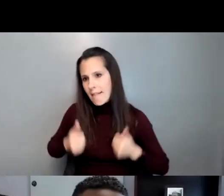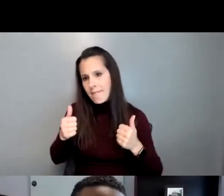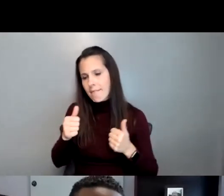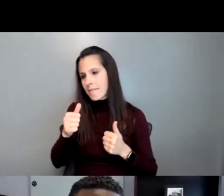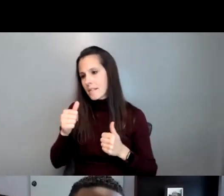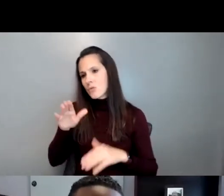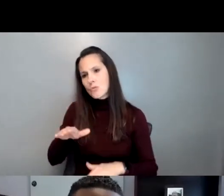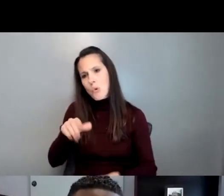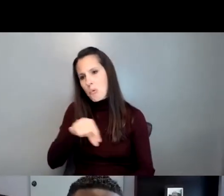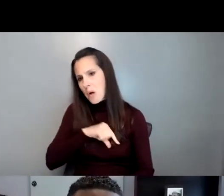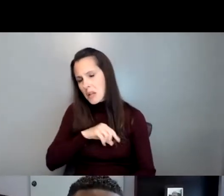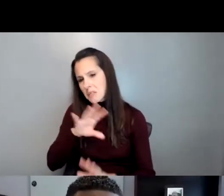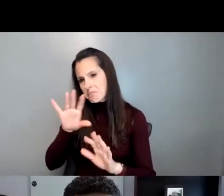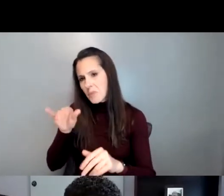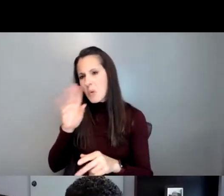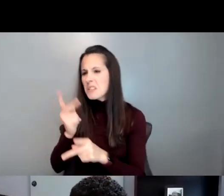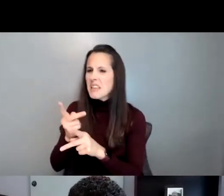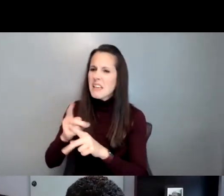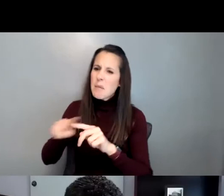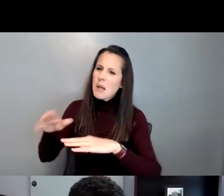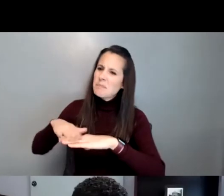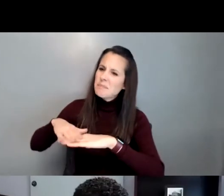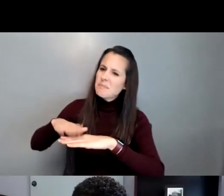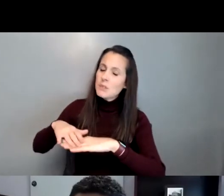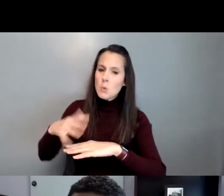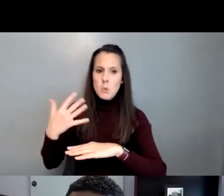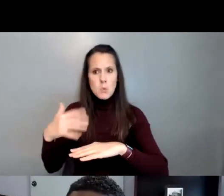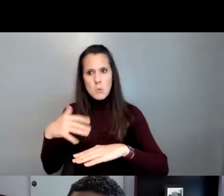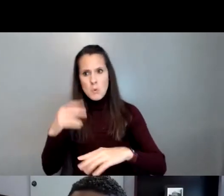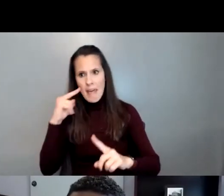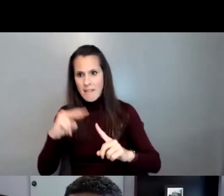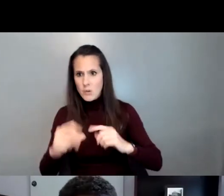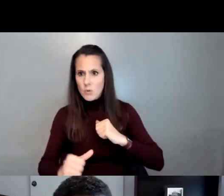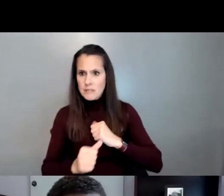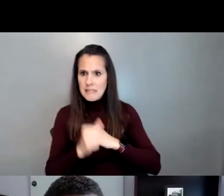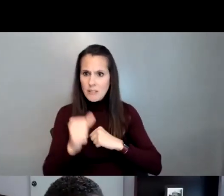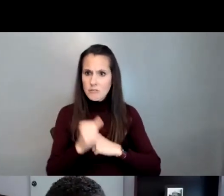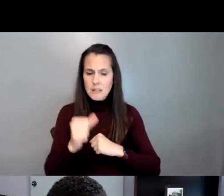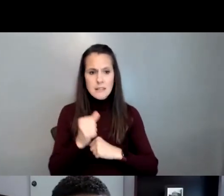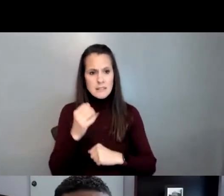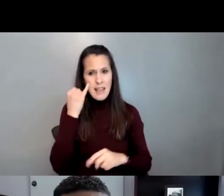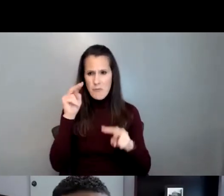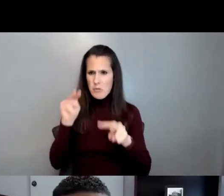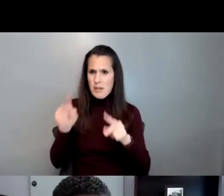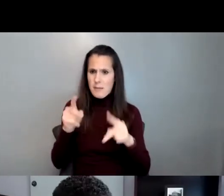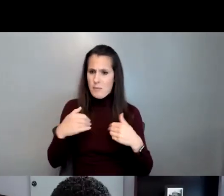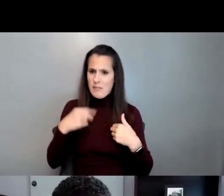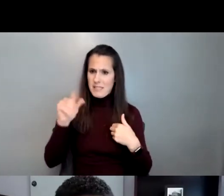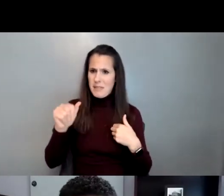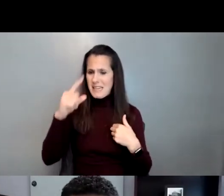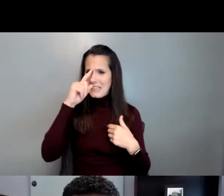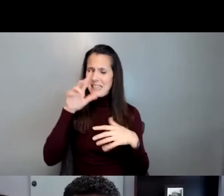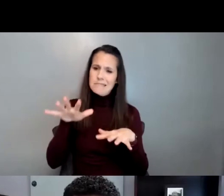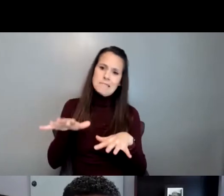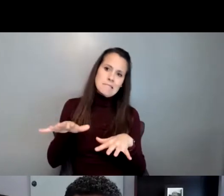and make decisions about resources, it is a dangerous place to be when we look at the lives of individuals with disability and think that